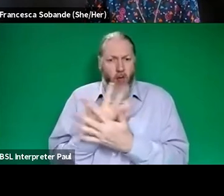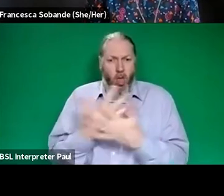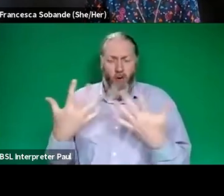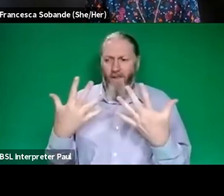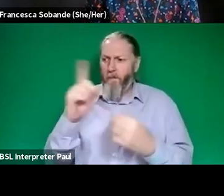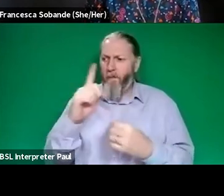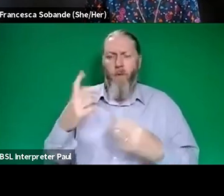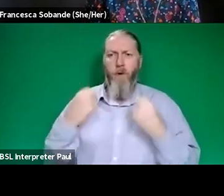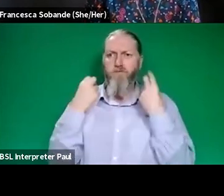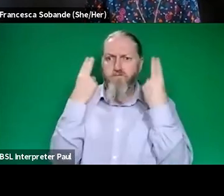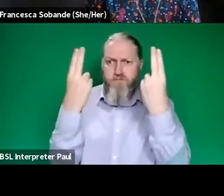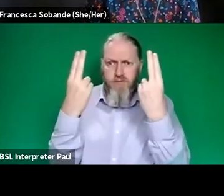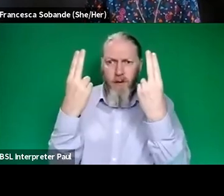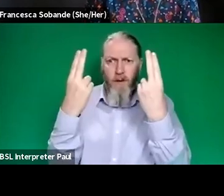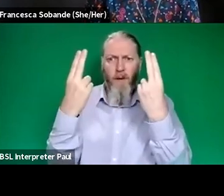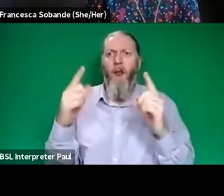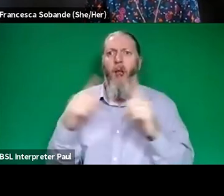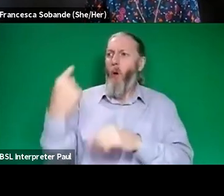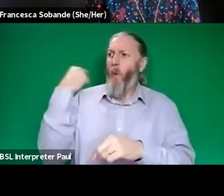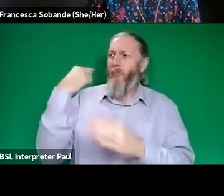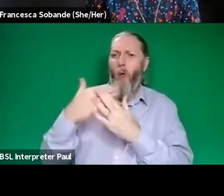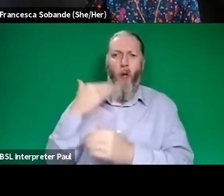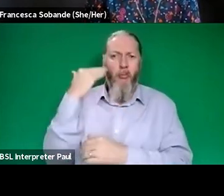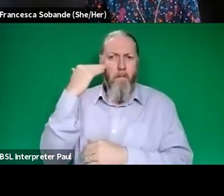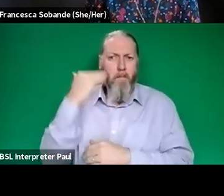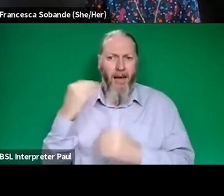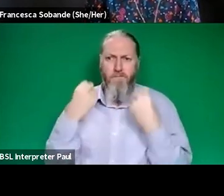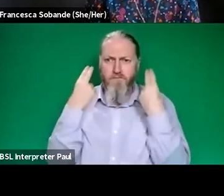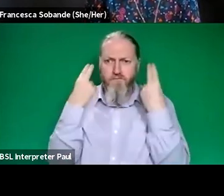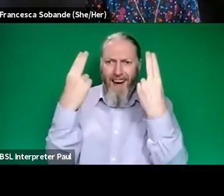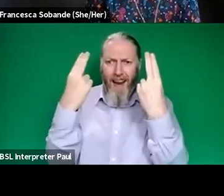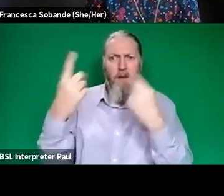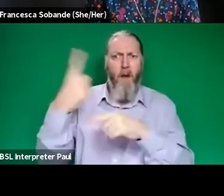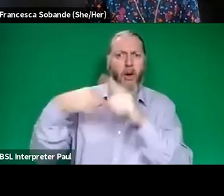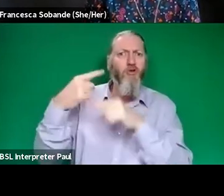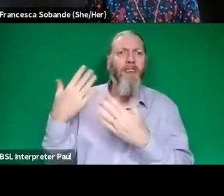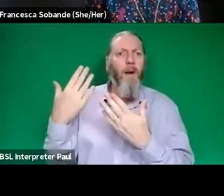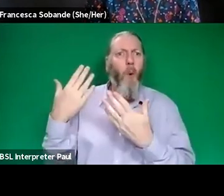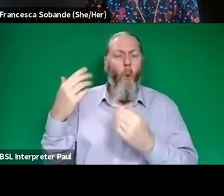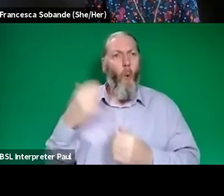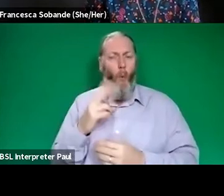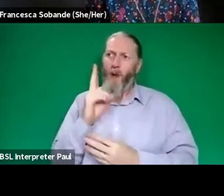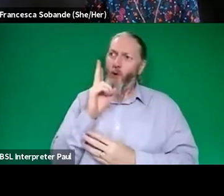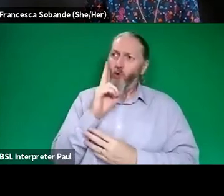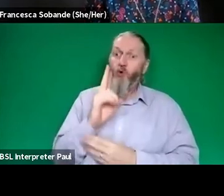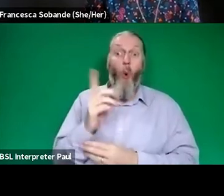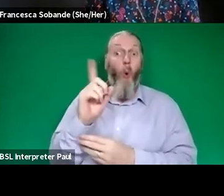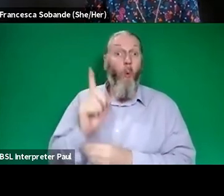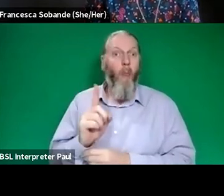sort of tradition of Black radicalism really take foot and take ground, we saw what was a commodification of that radicalism, right? We